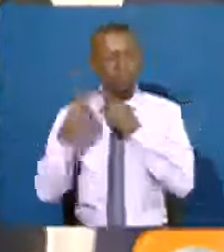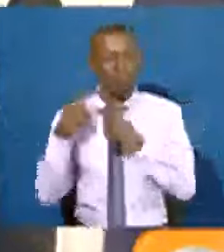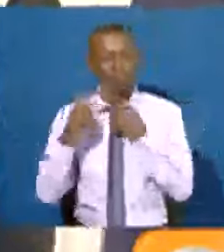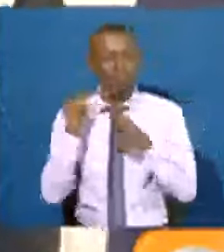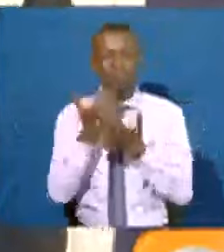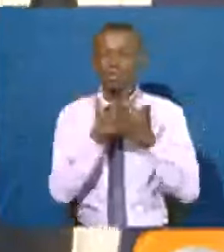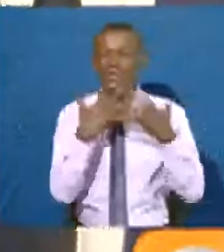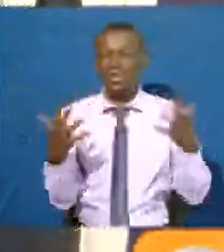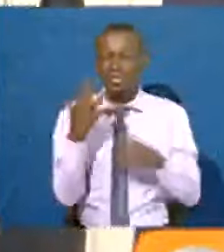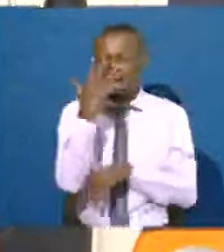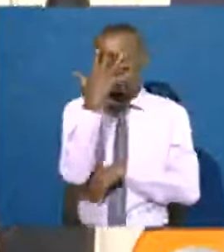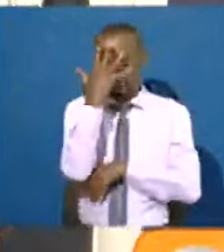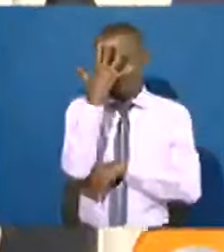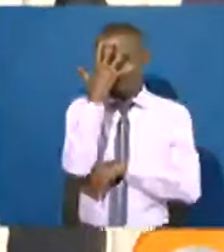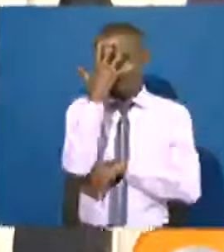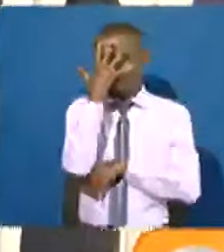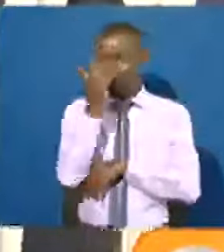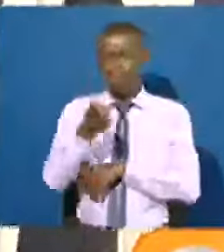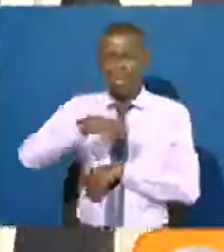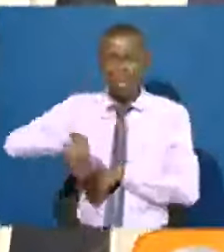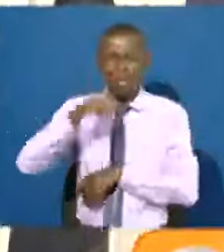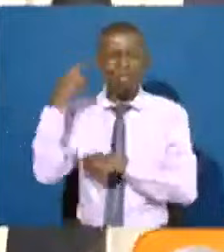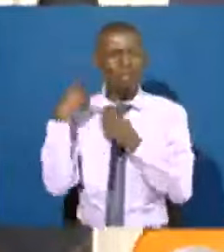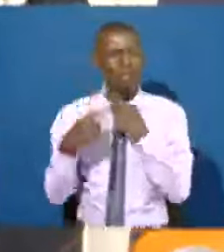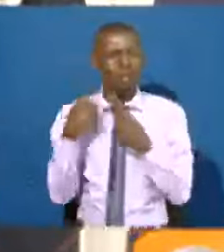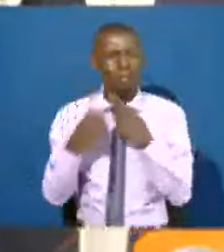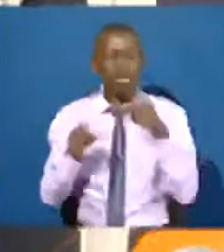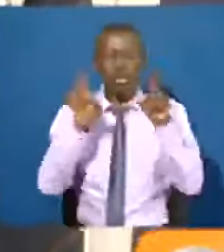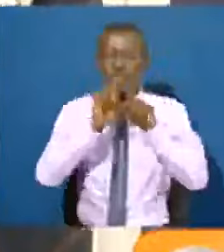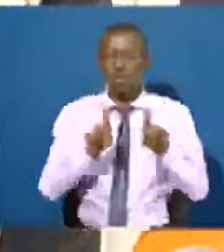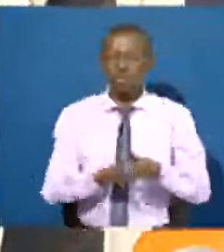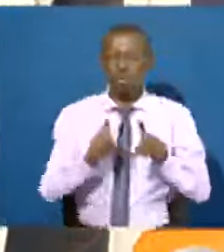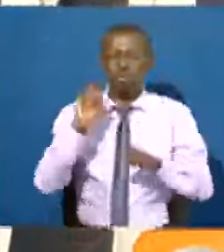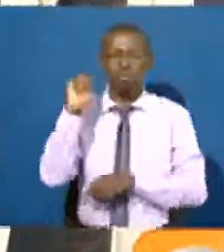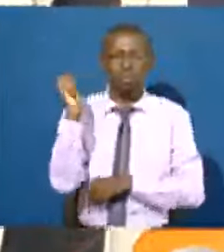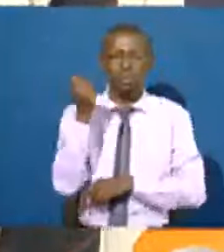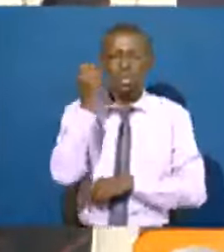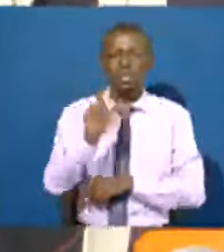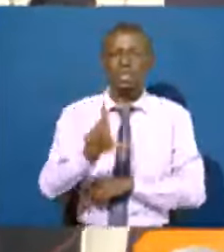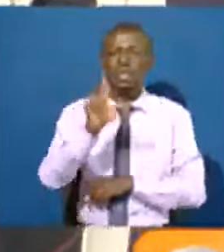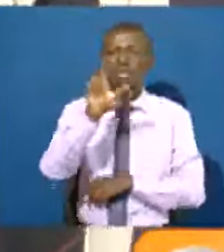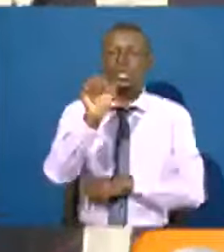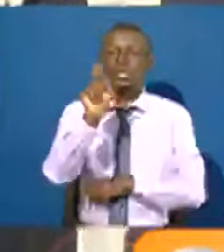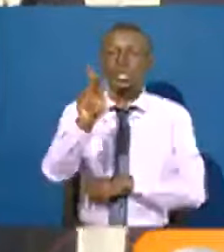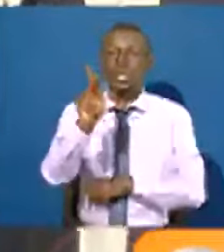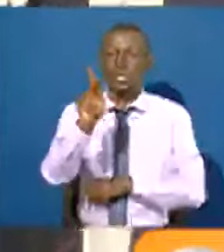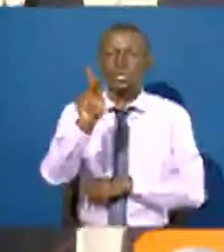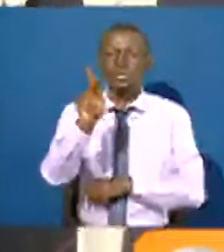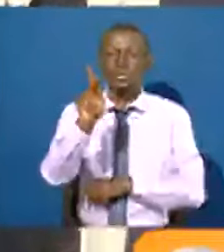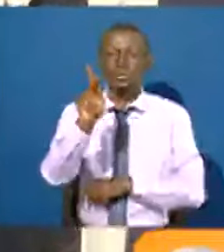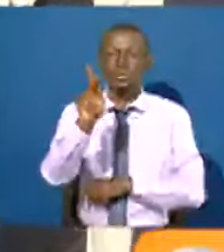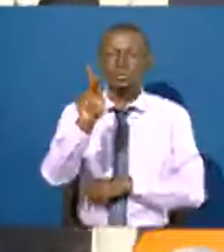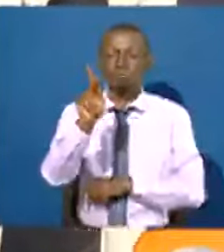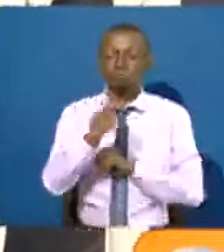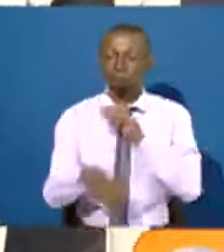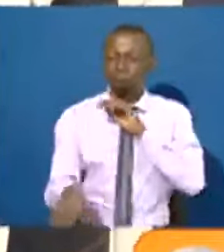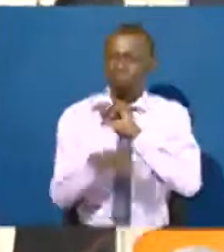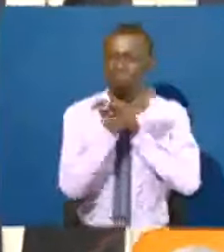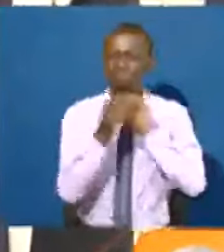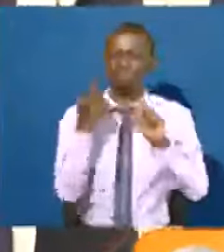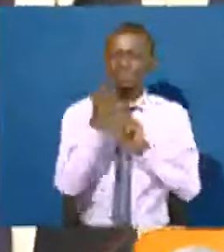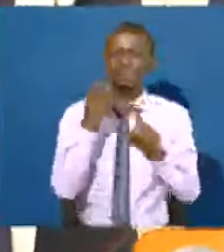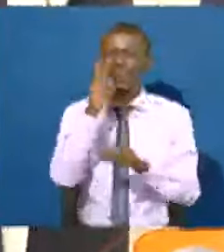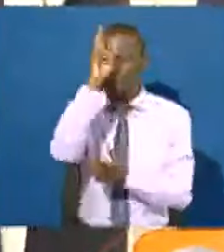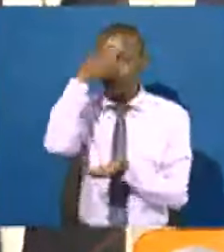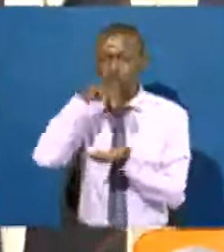shameful to say the least. We have experienced, even the president of the Law Society of Kenya, we have been thrown out of the police station. They